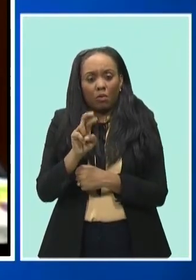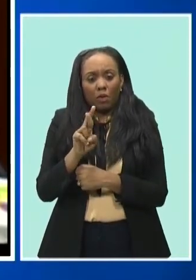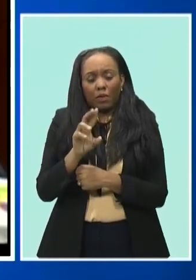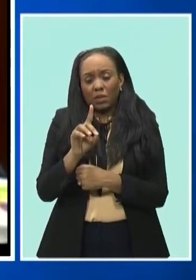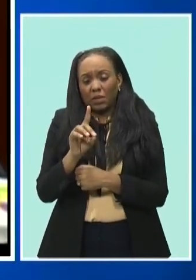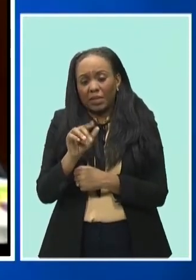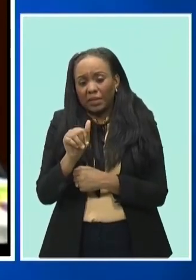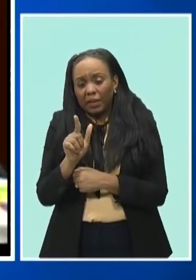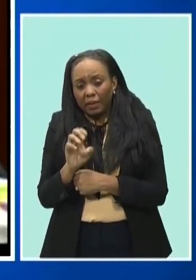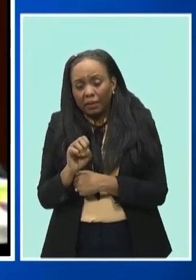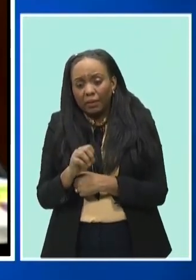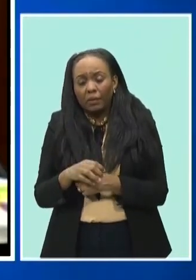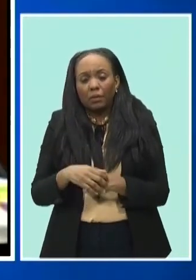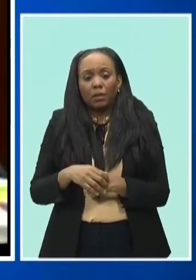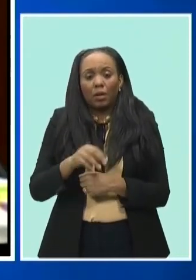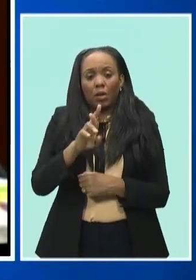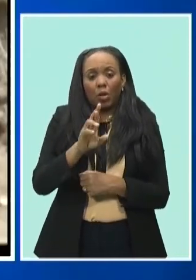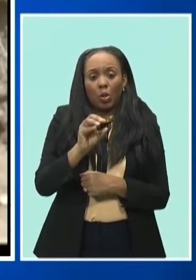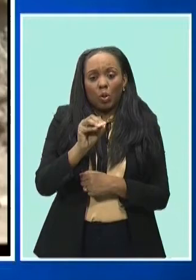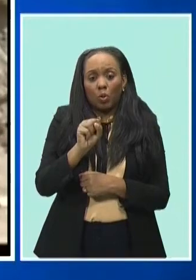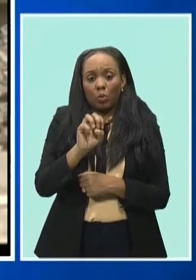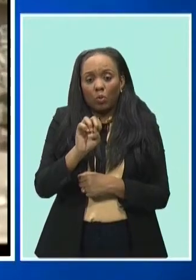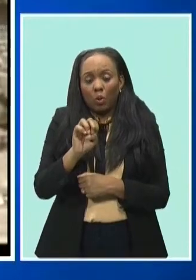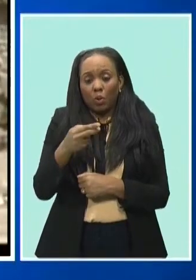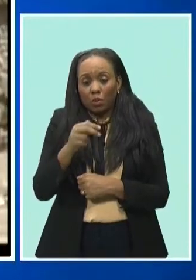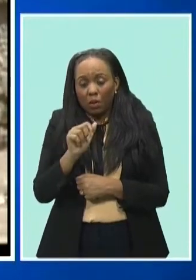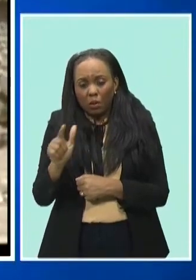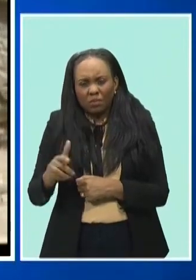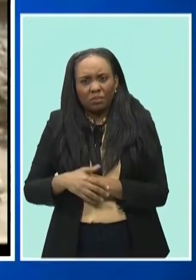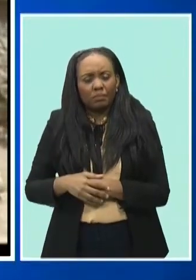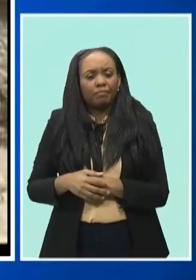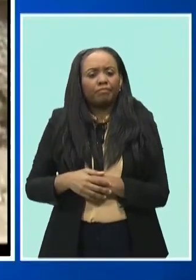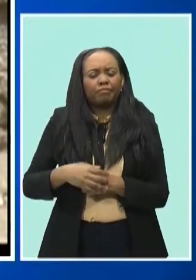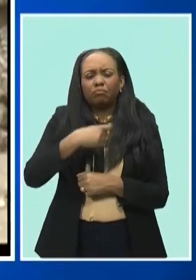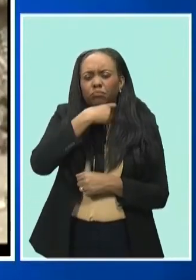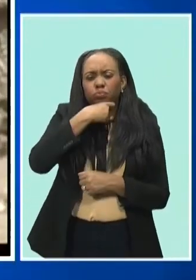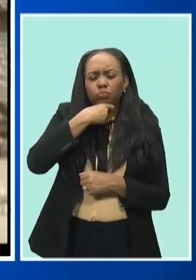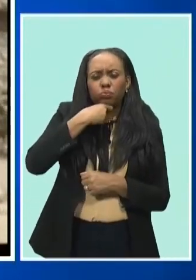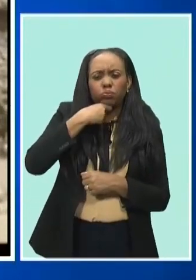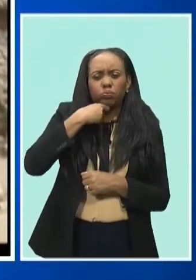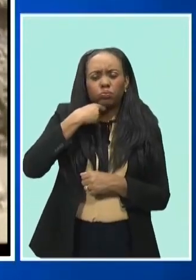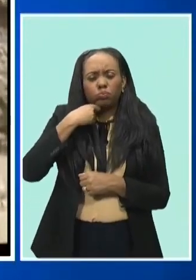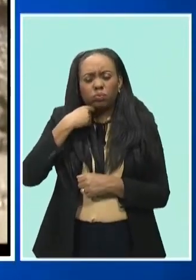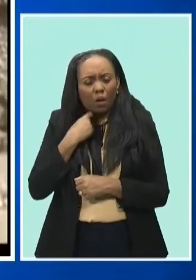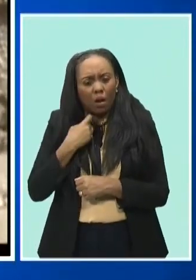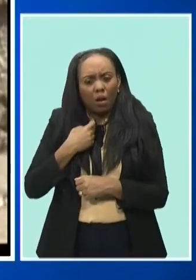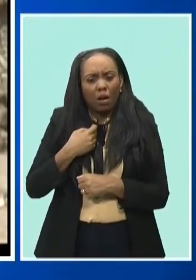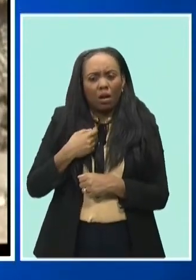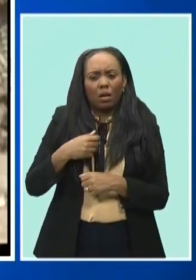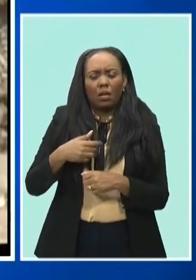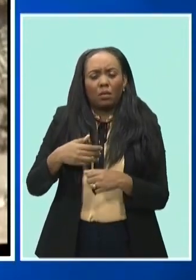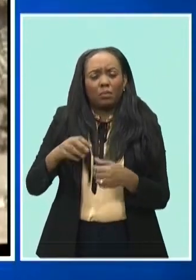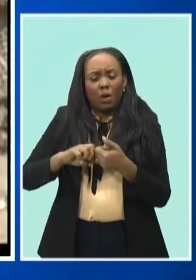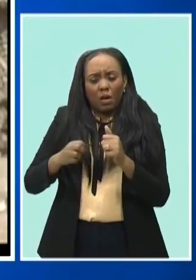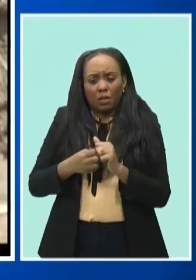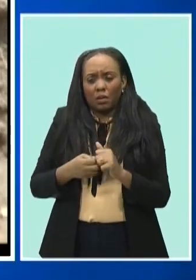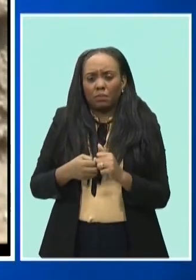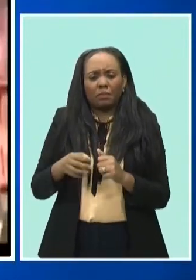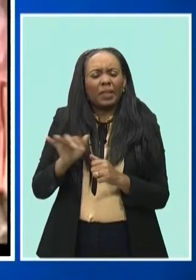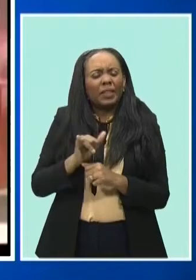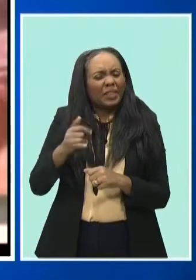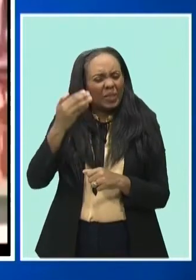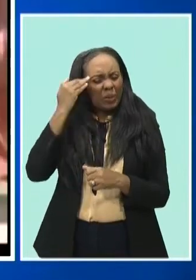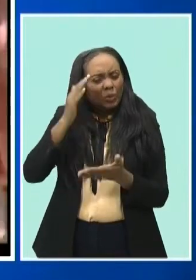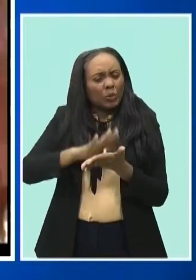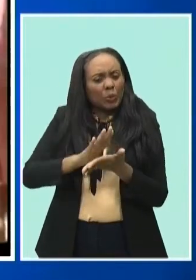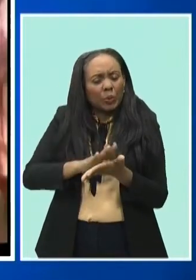Rosal, I'm getting the complaints. With these dry times come disease threats, particularly in schools where students and teachers